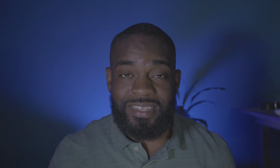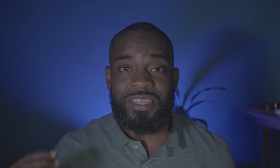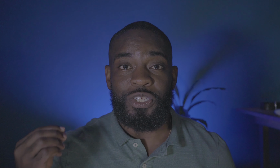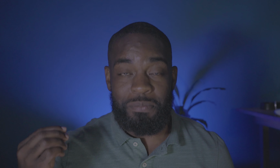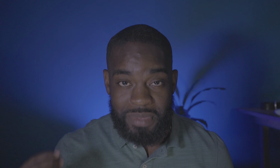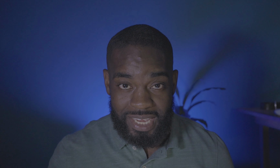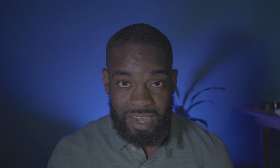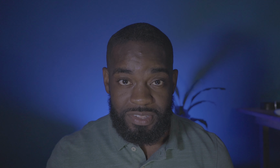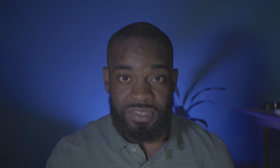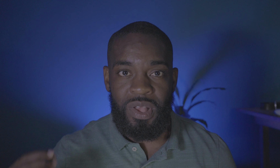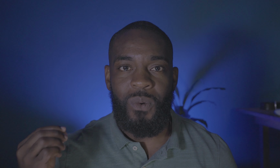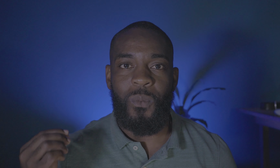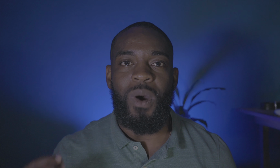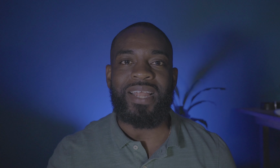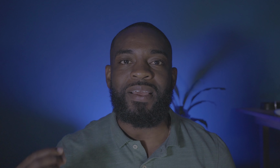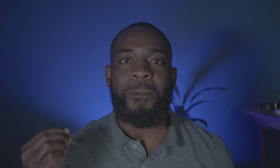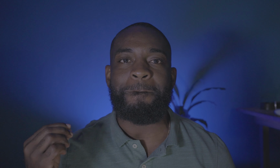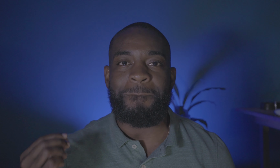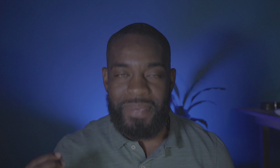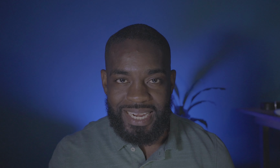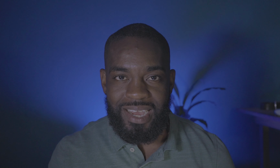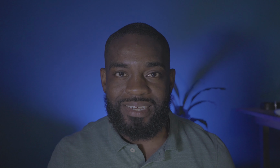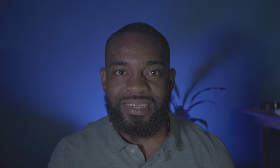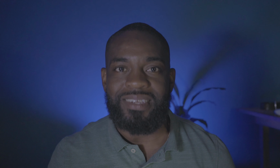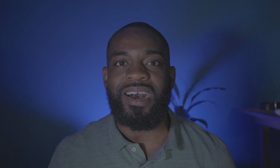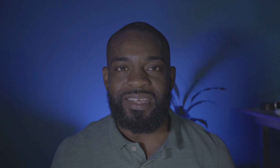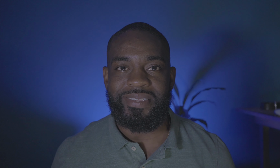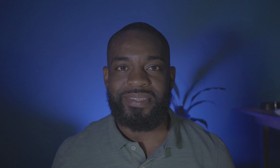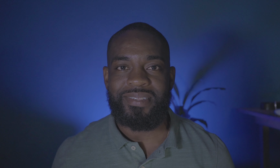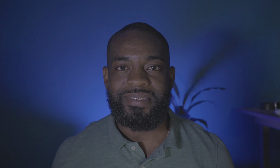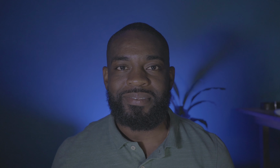cost Jamaicans $1 billion.